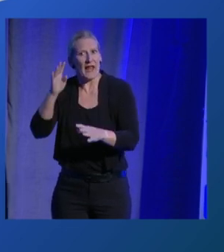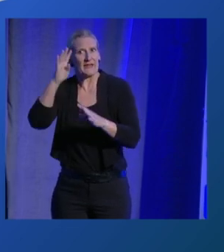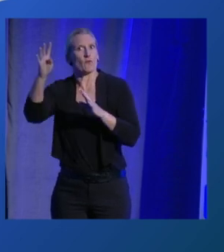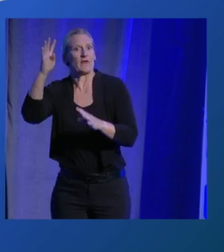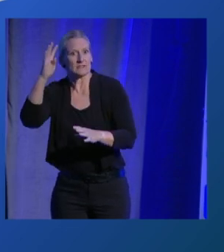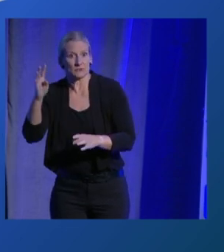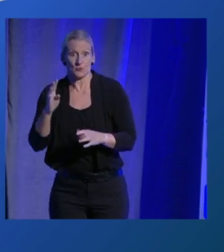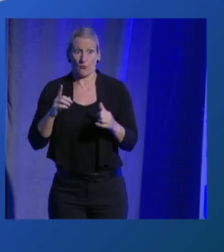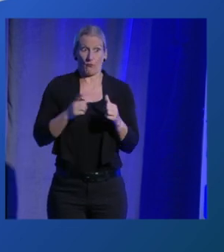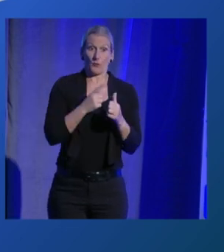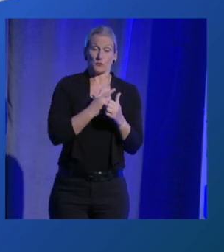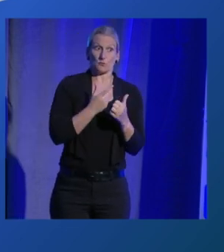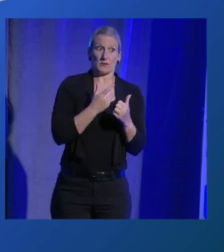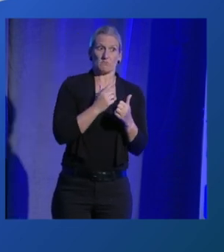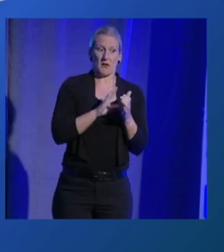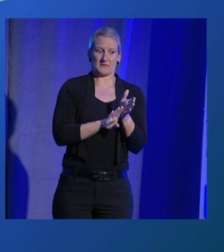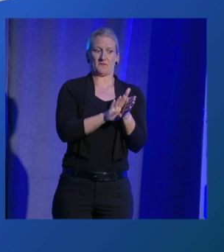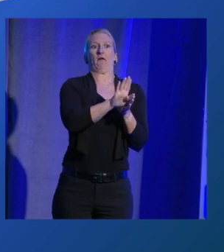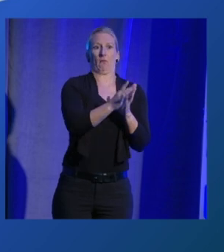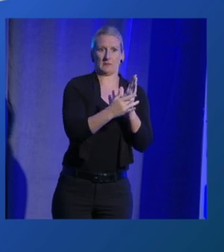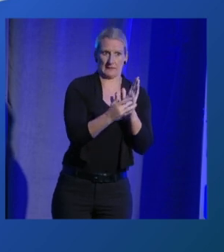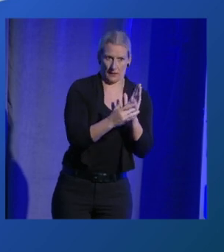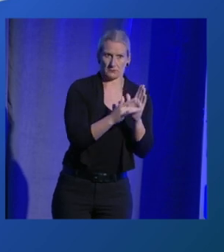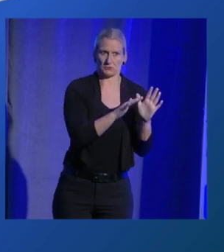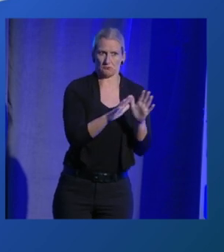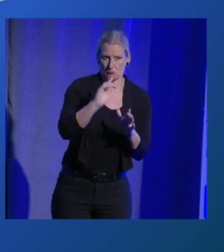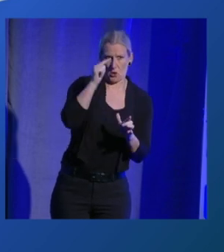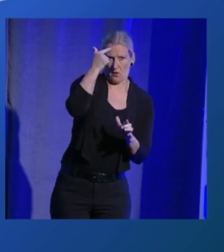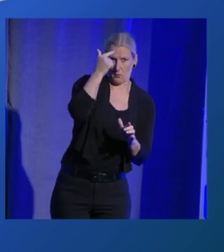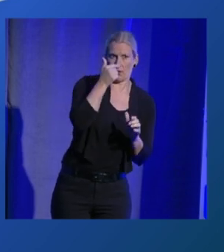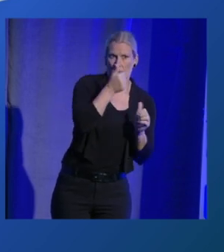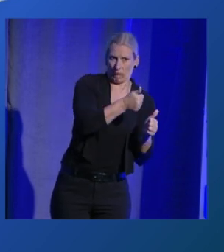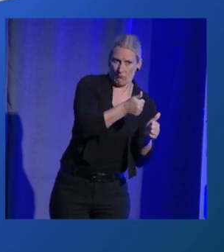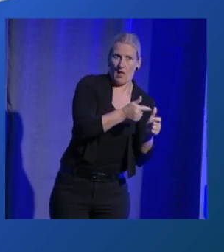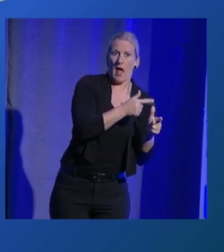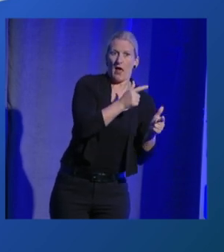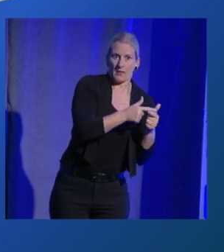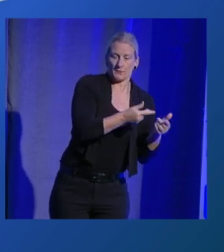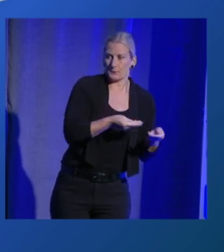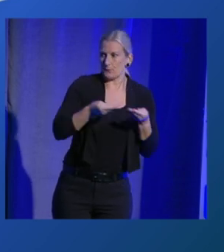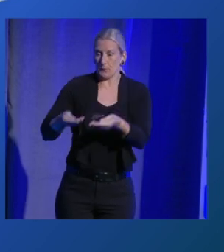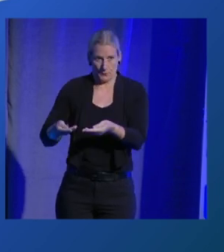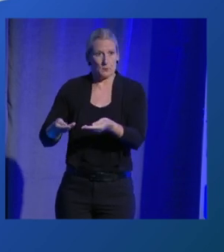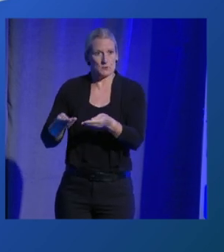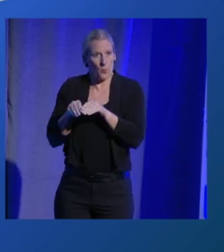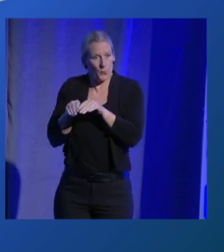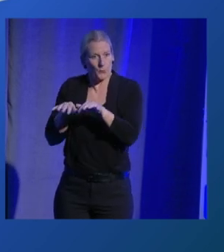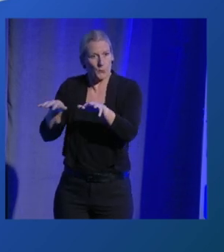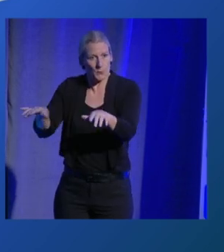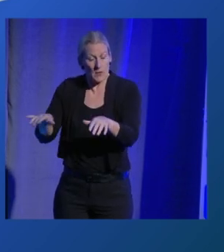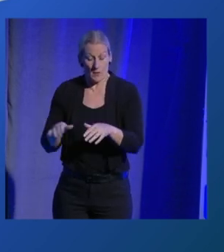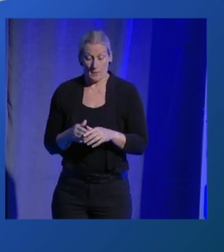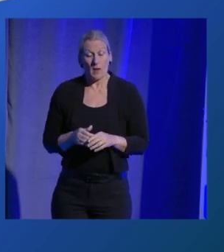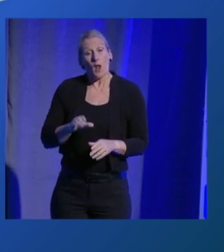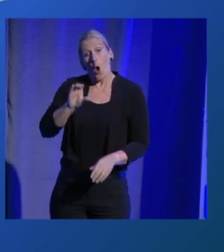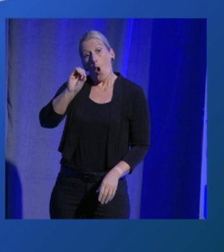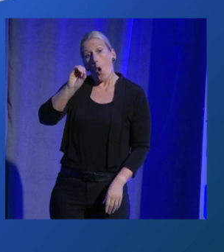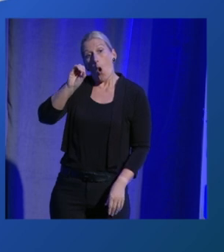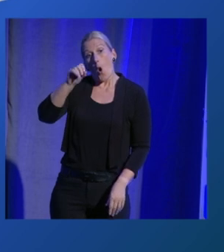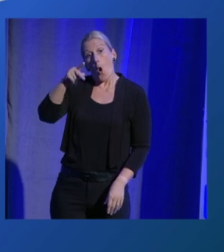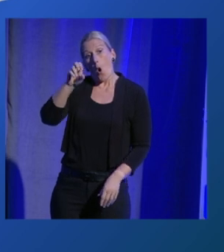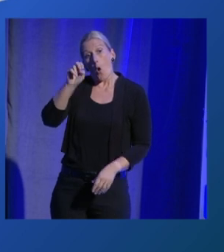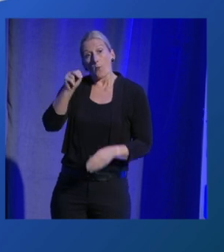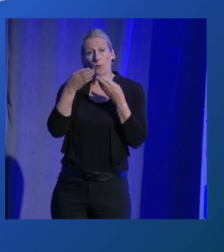by the Department of Defense to create the technology and as it relates to open data and open science I believe the